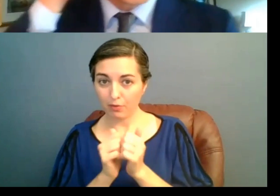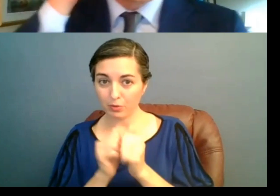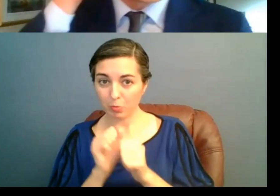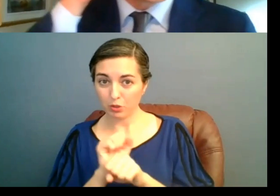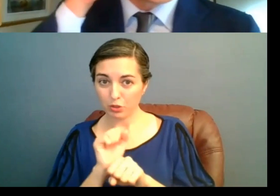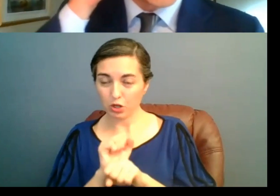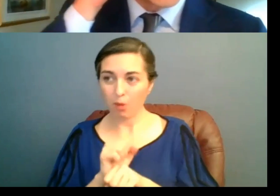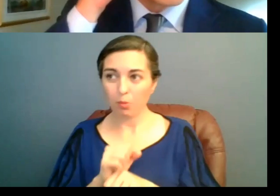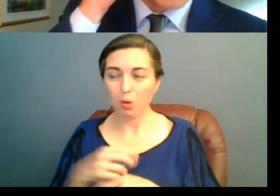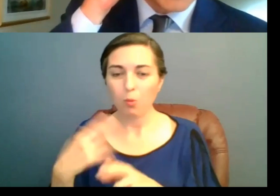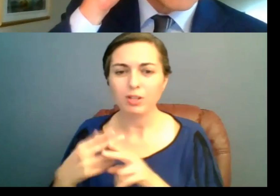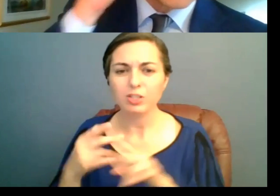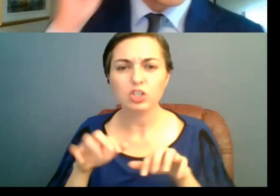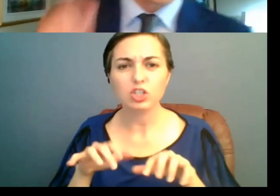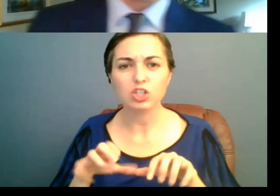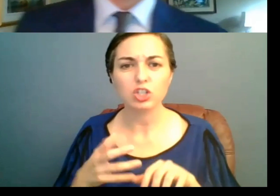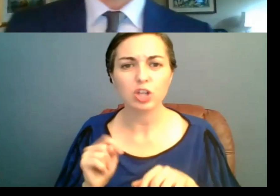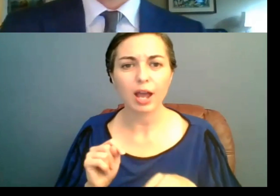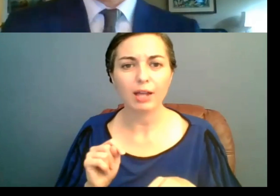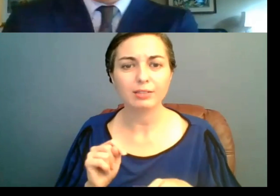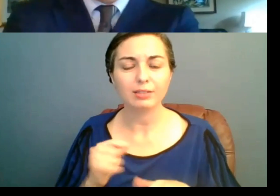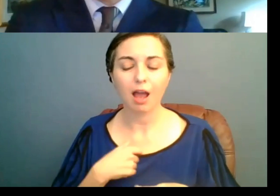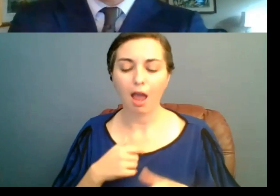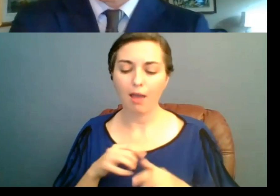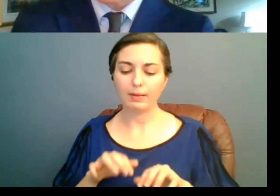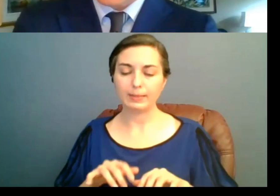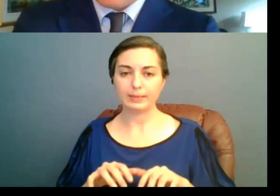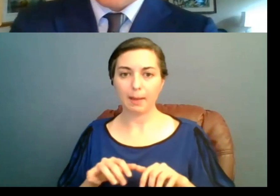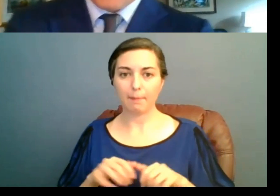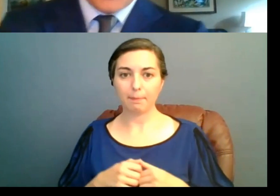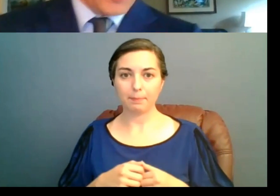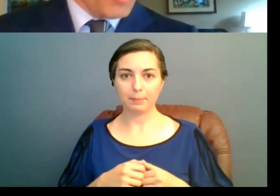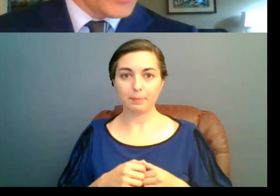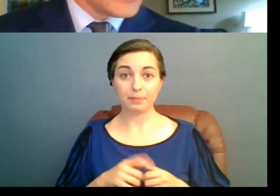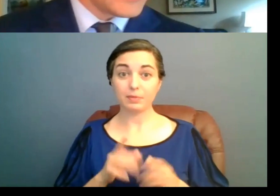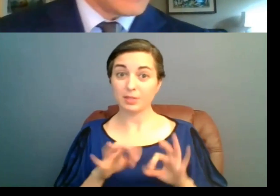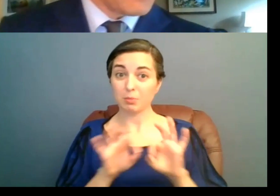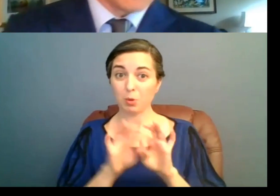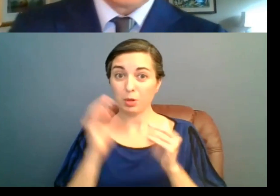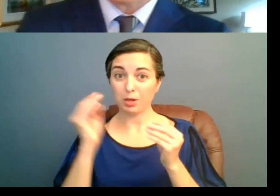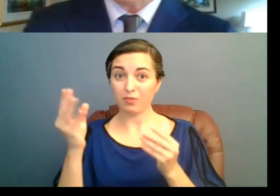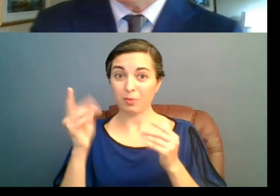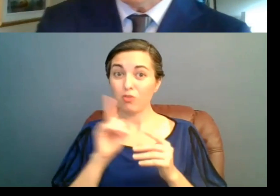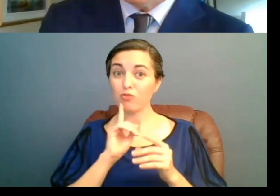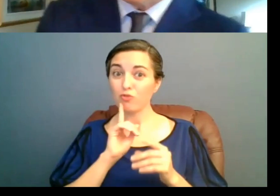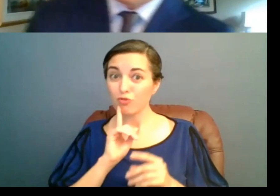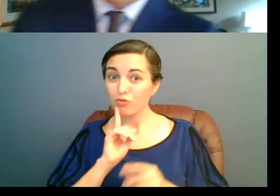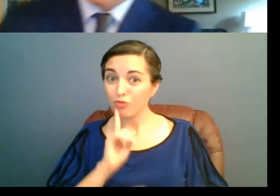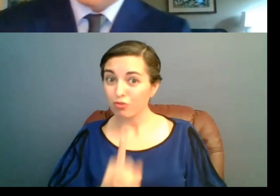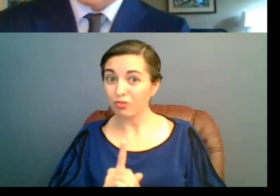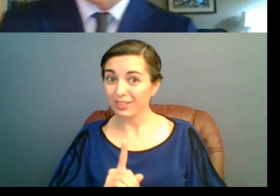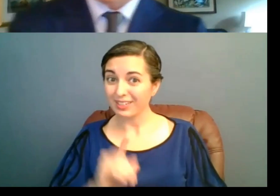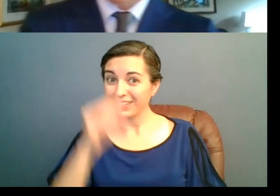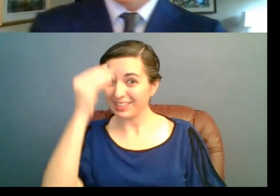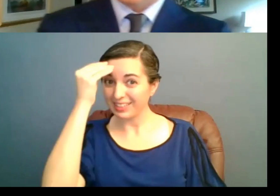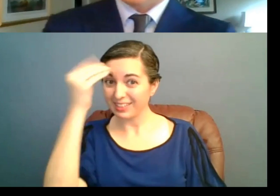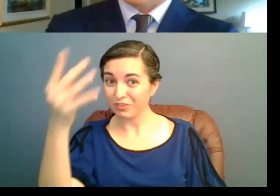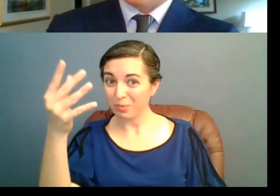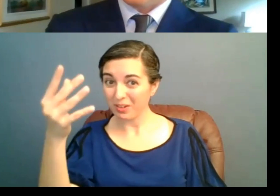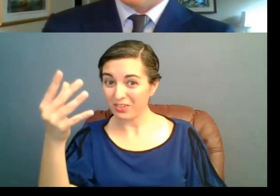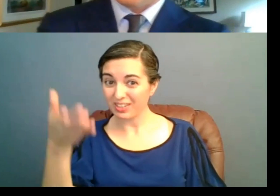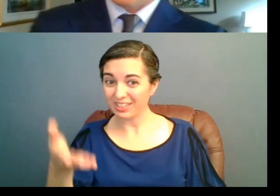called again? Let's put it in the chat. I'll type it in there. There we go. Real stuff. Here's just some real intel, everybody.